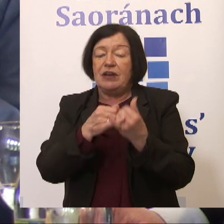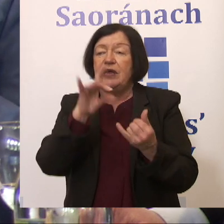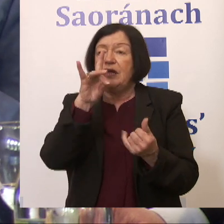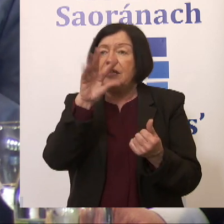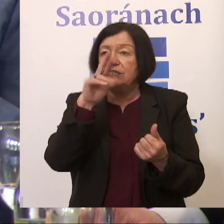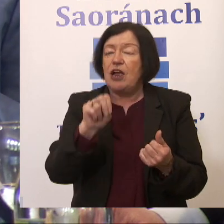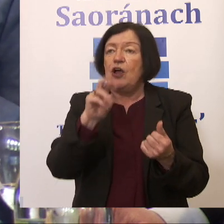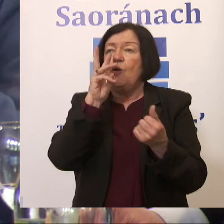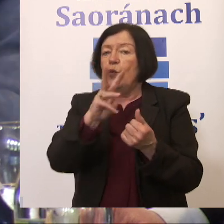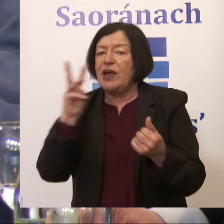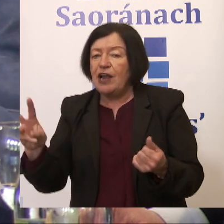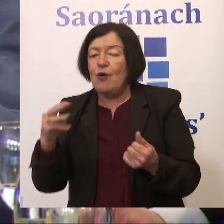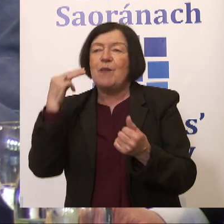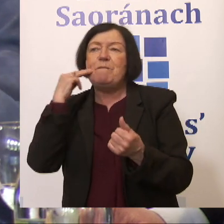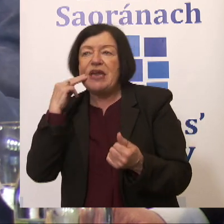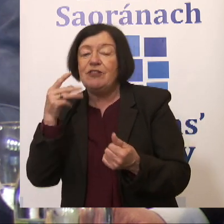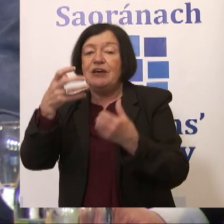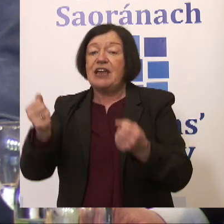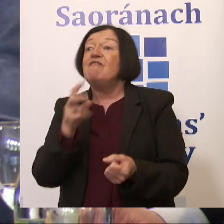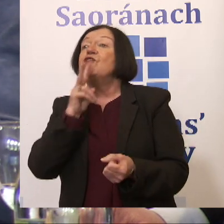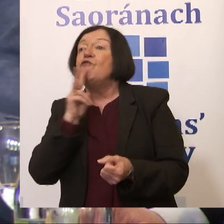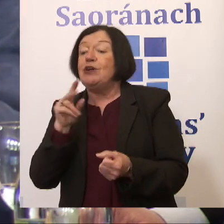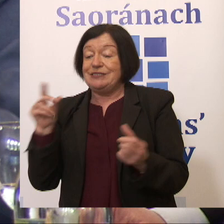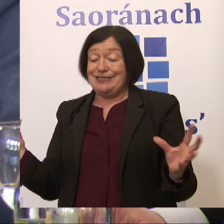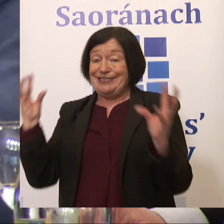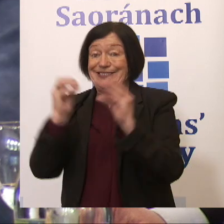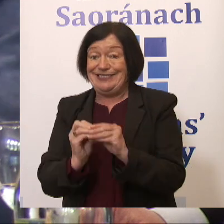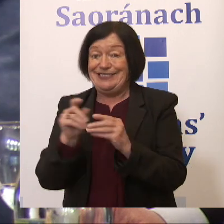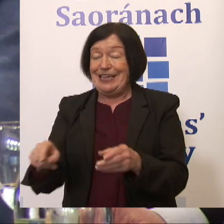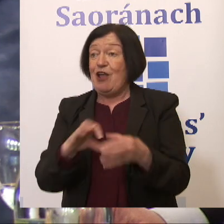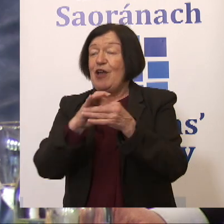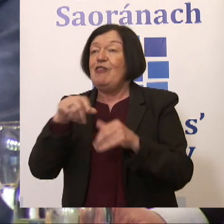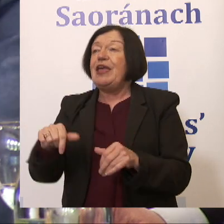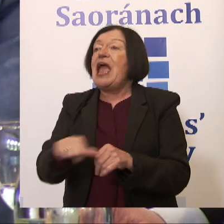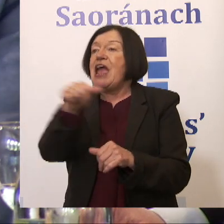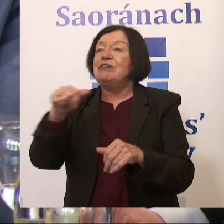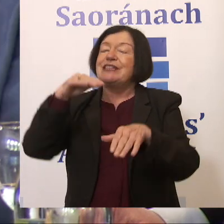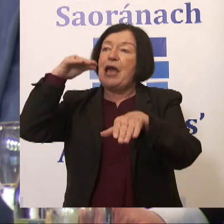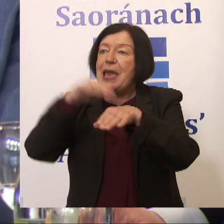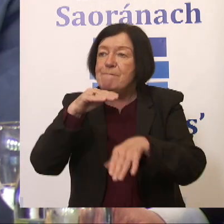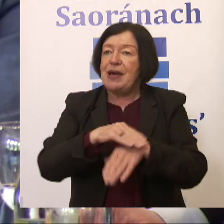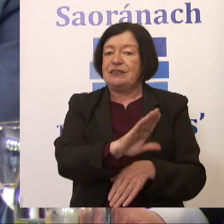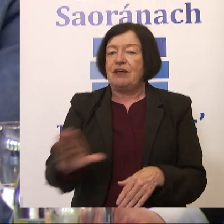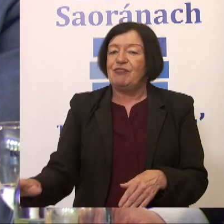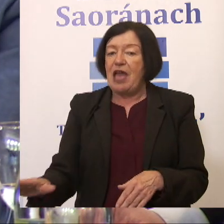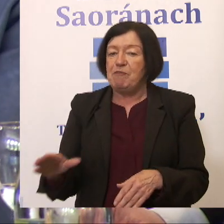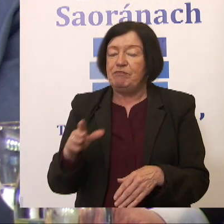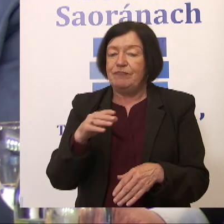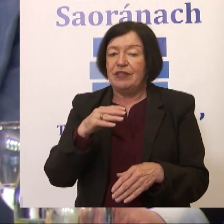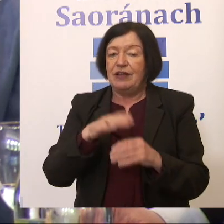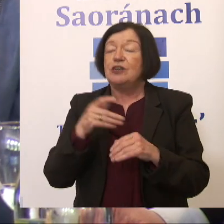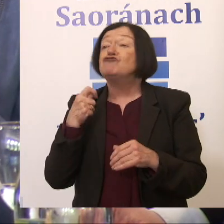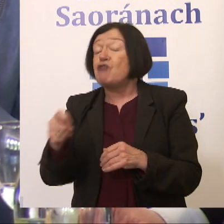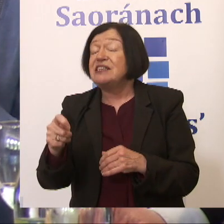Kildare, Wicklow, Meath would have a voice at that table in relation to the areas that impact on them. For example, like